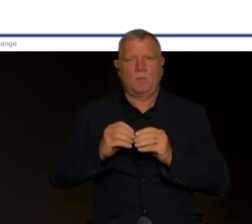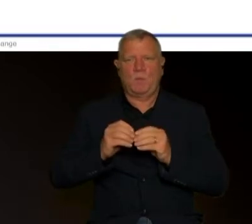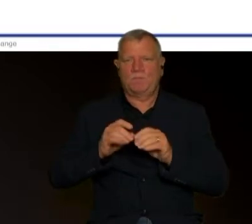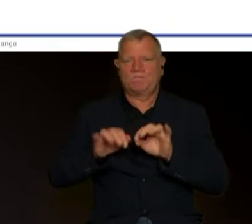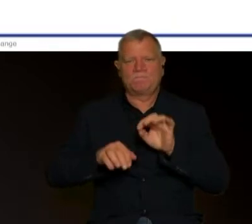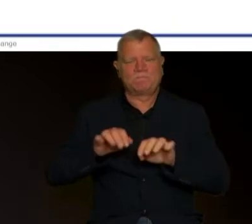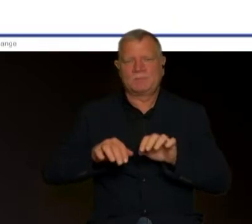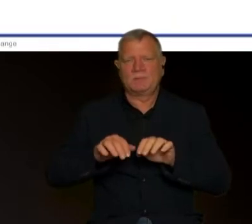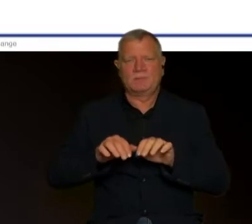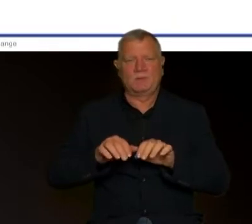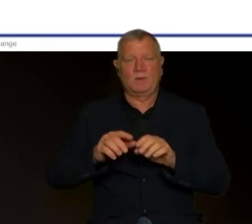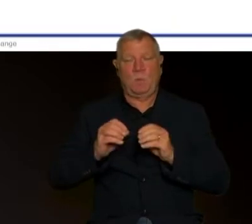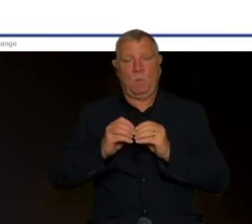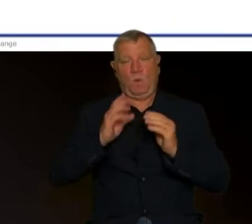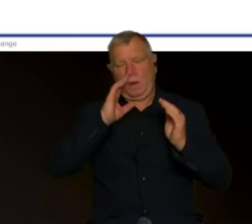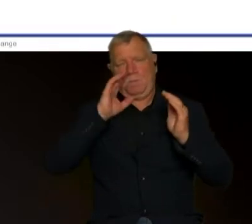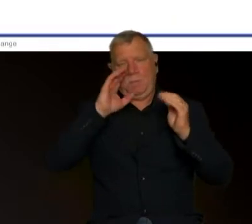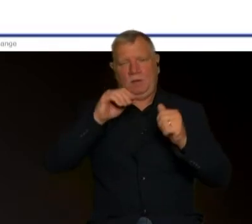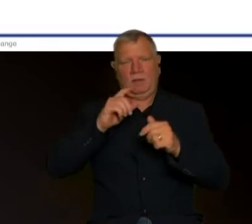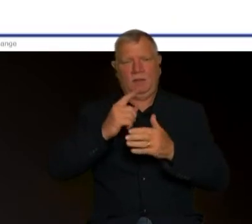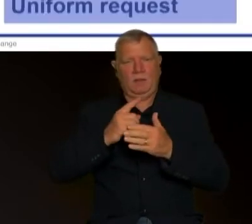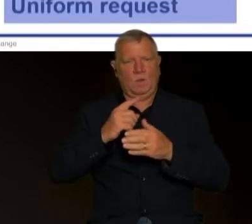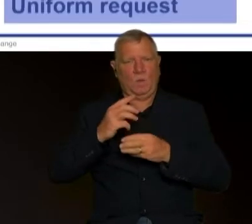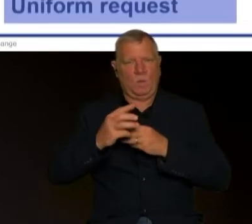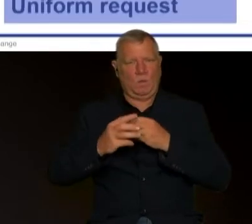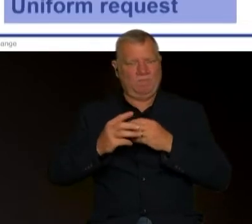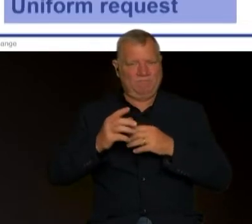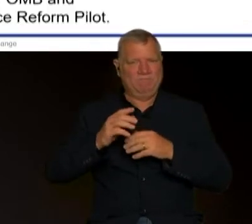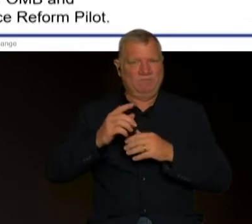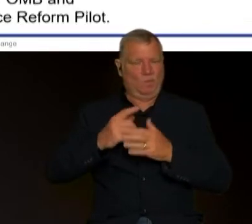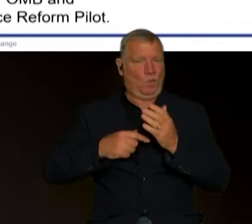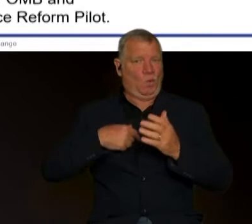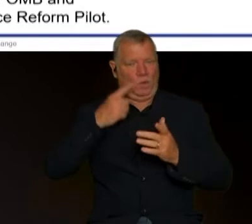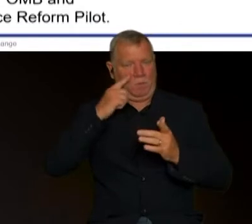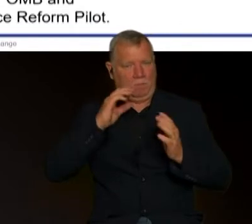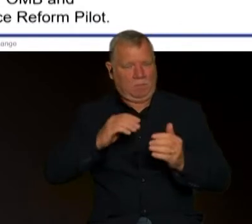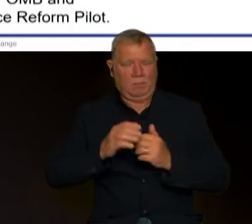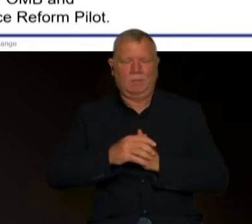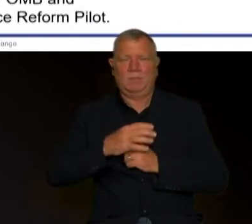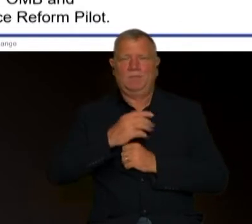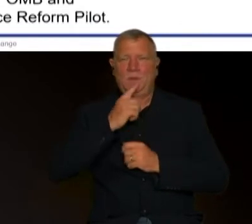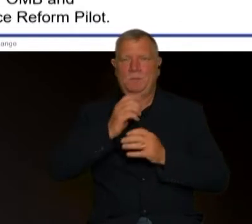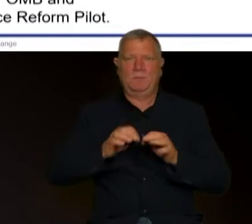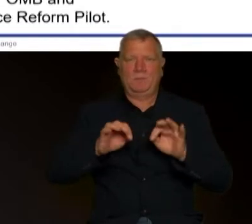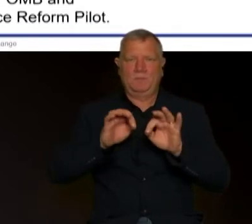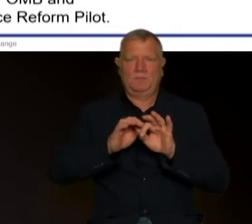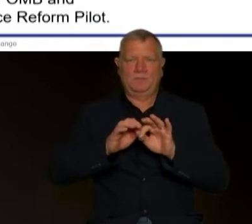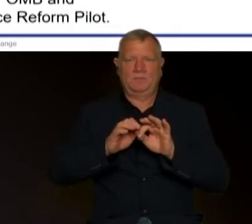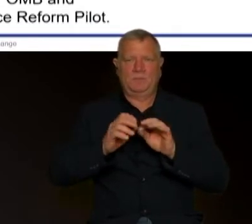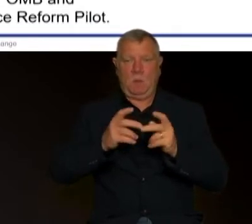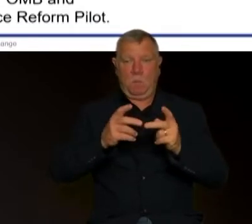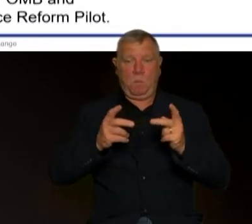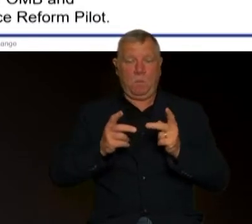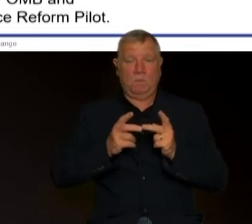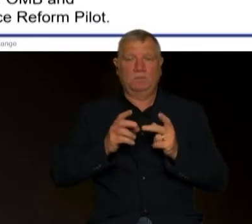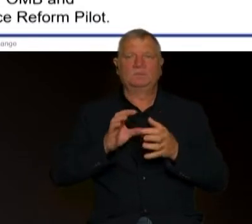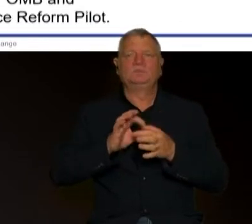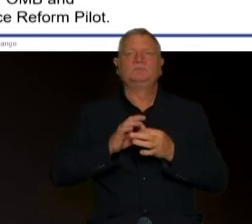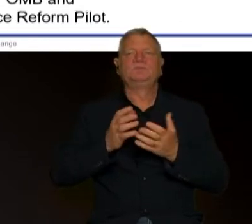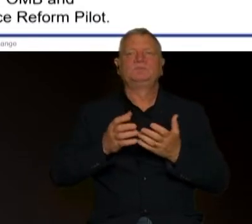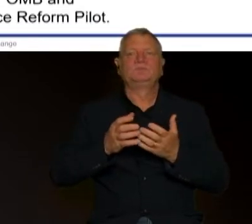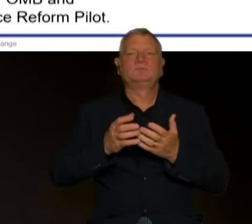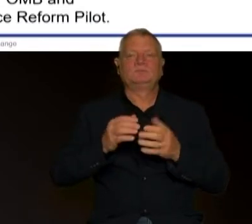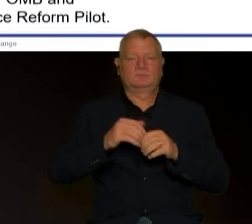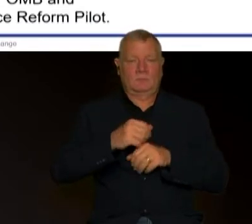apply, and the numbers have actually passed all expectations. And what is more important, I would like to show you